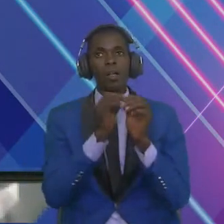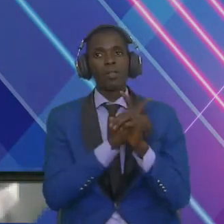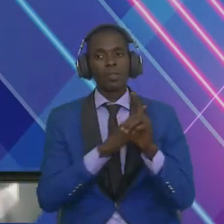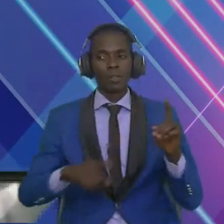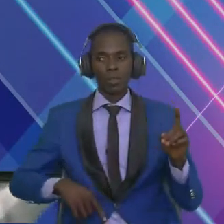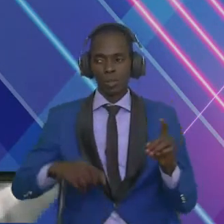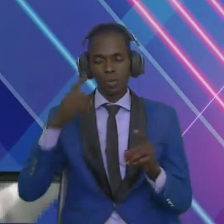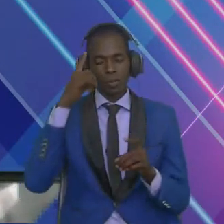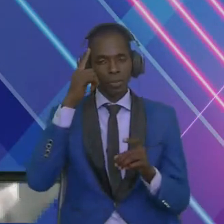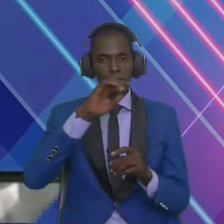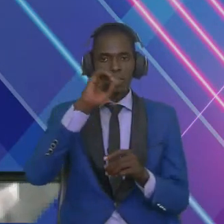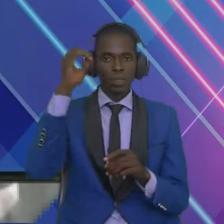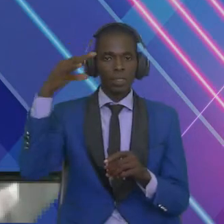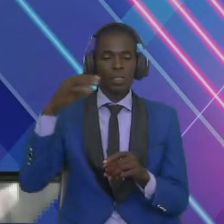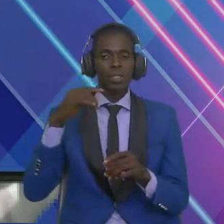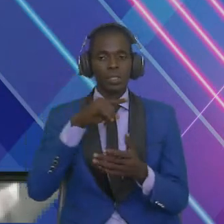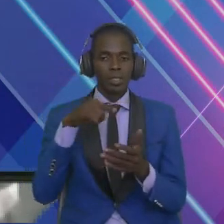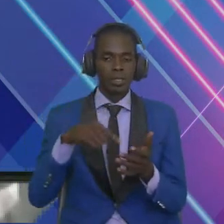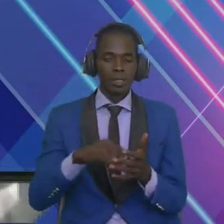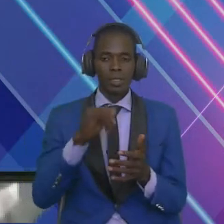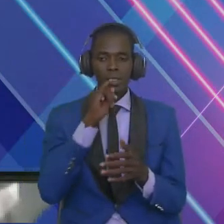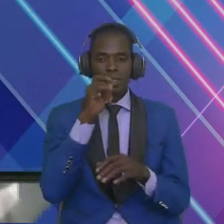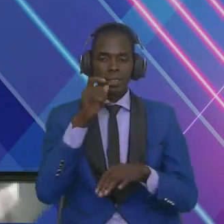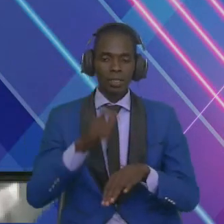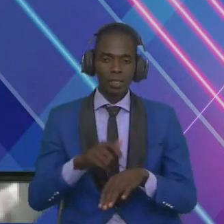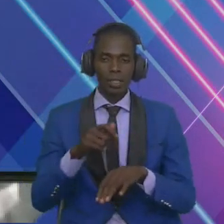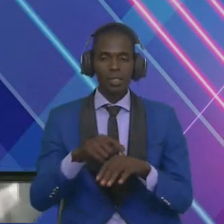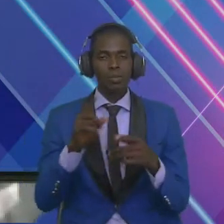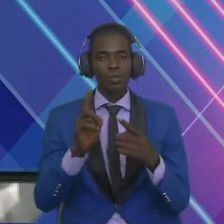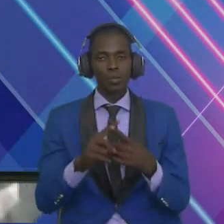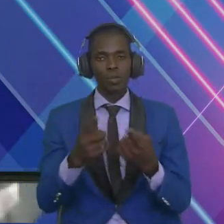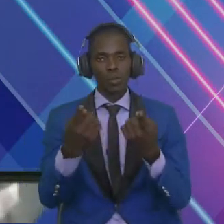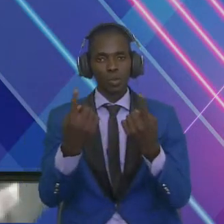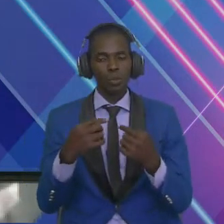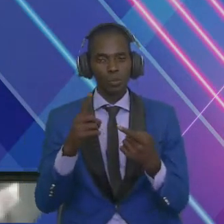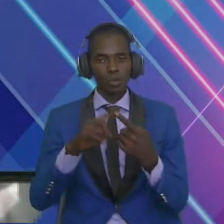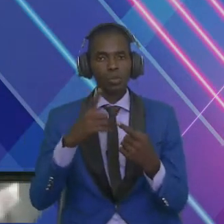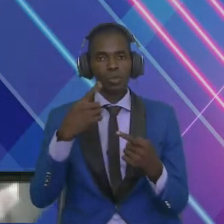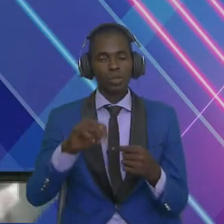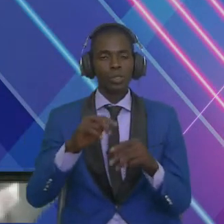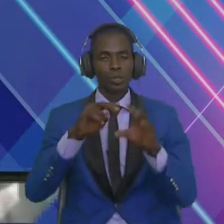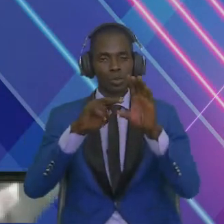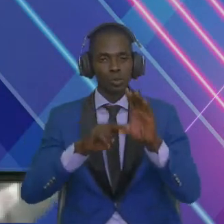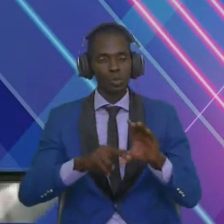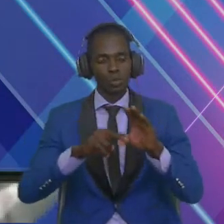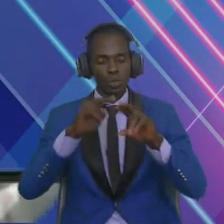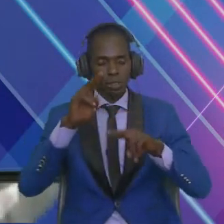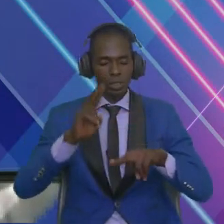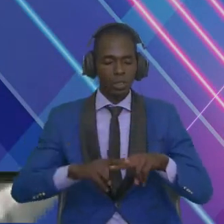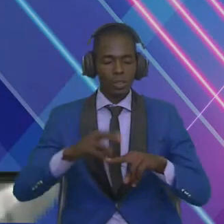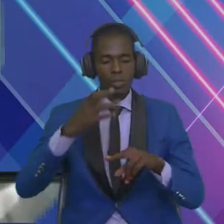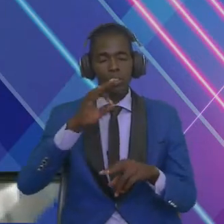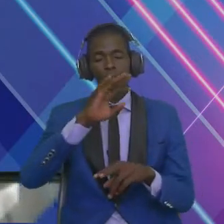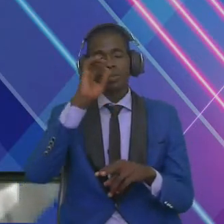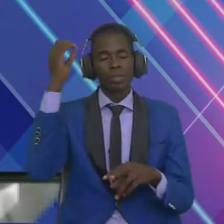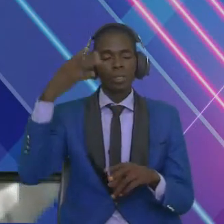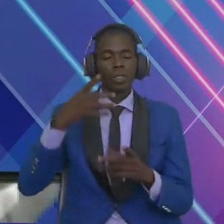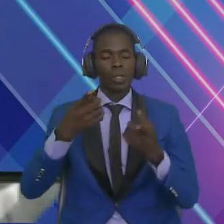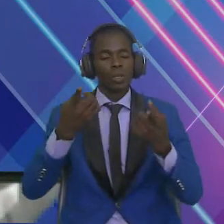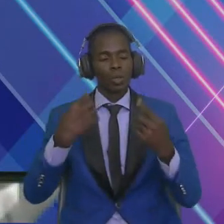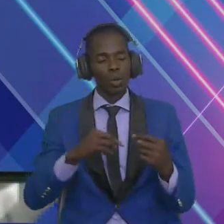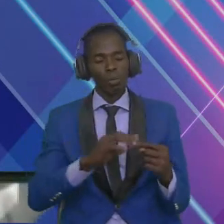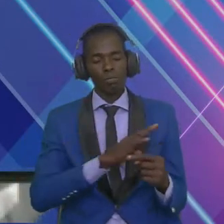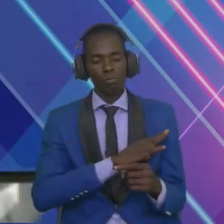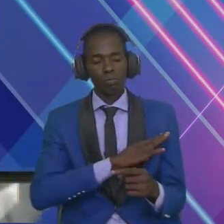grace. This is the time to come to the throne of grace. Let's come boldly. Come